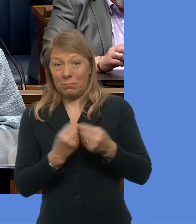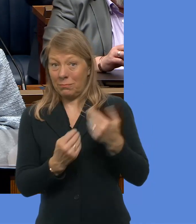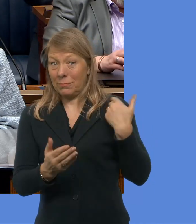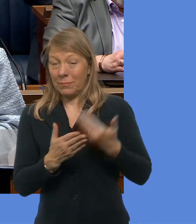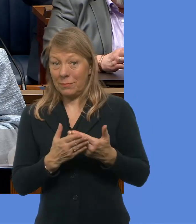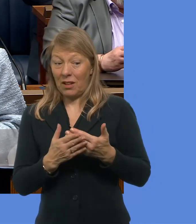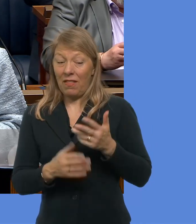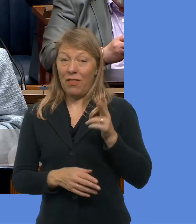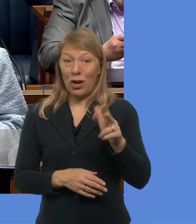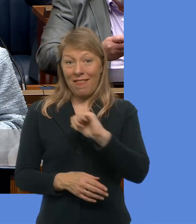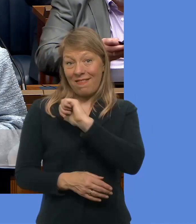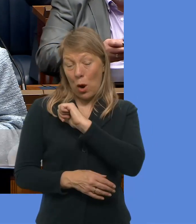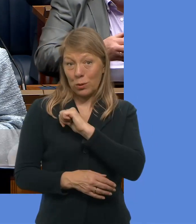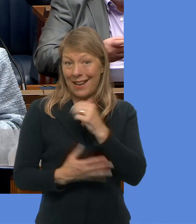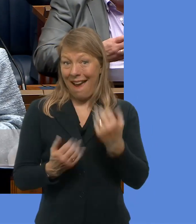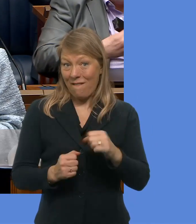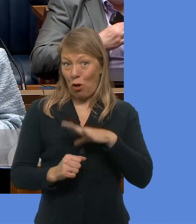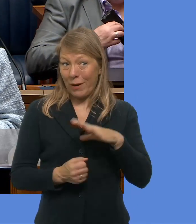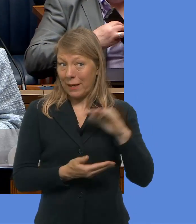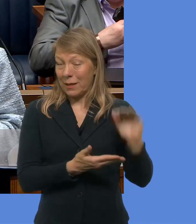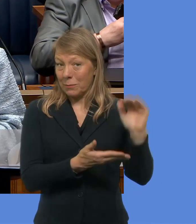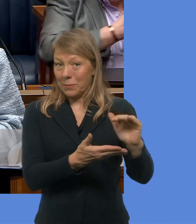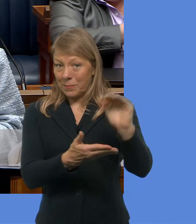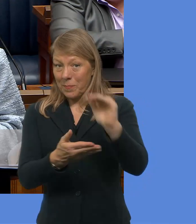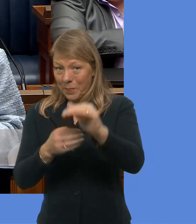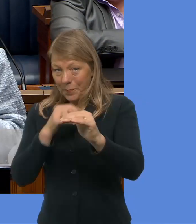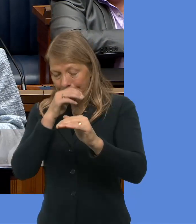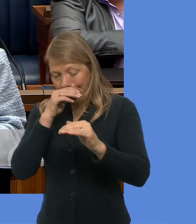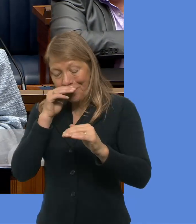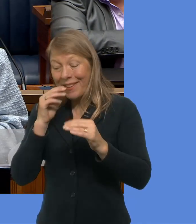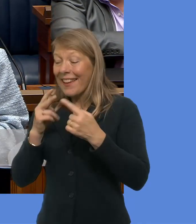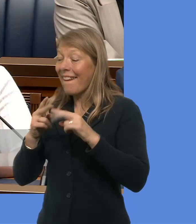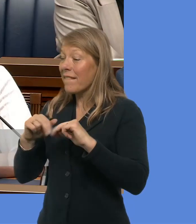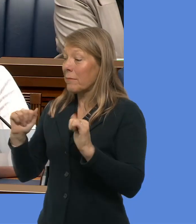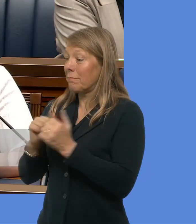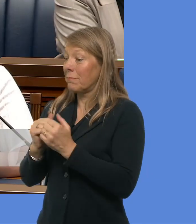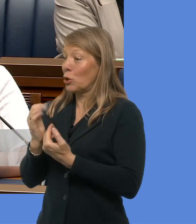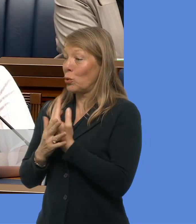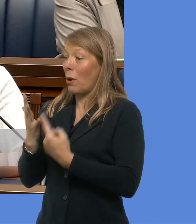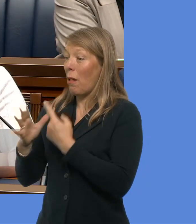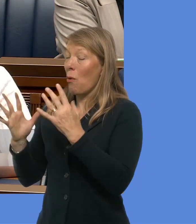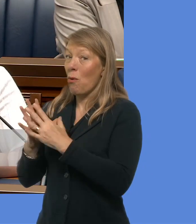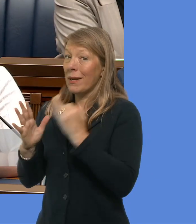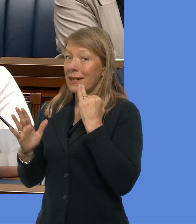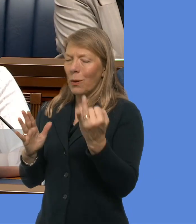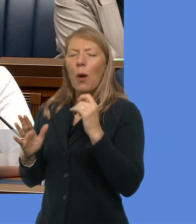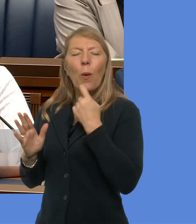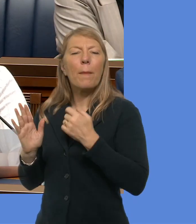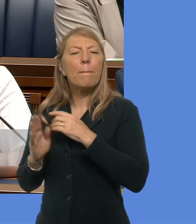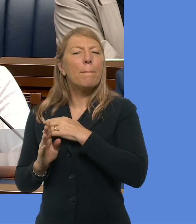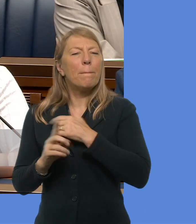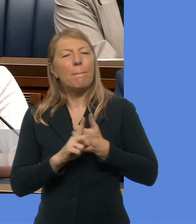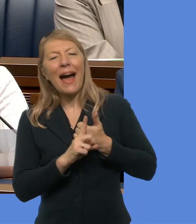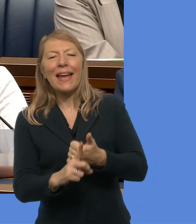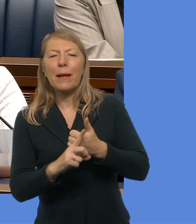each year. And if agreed, then next week we will have the back and business support back in place, and we will also